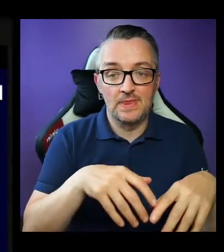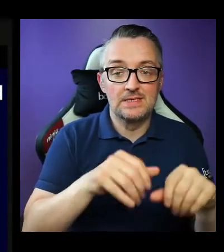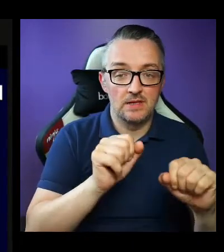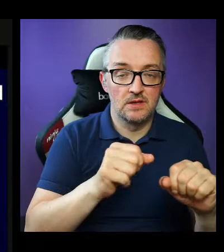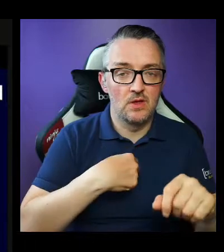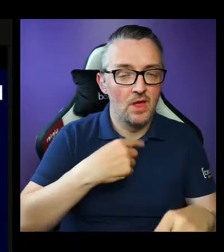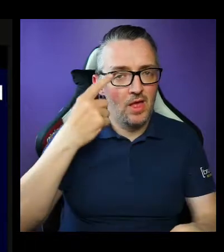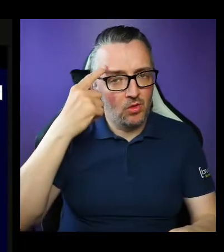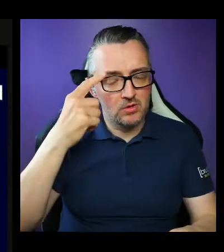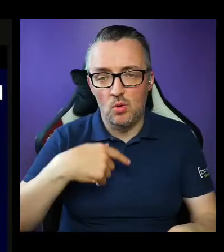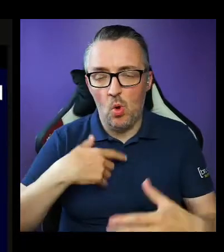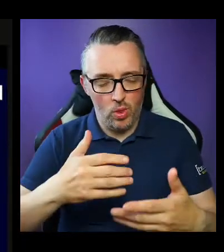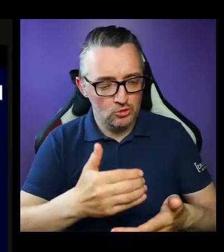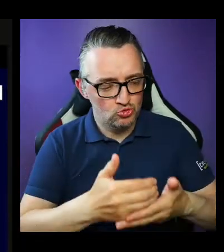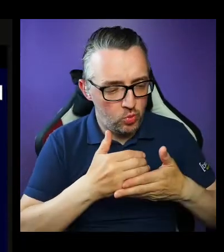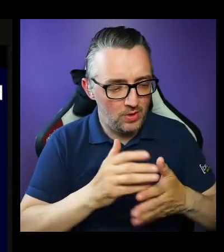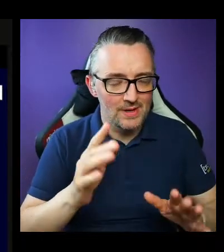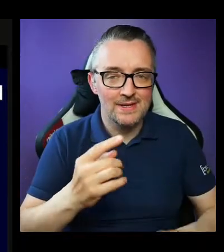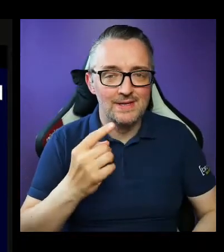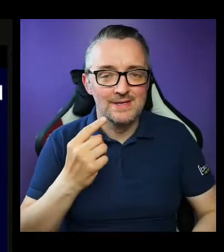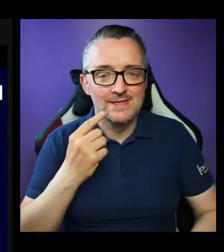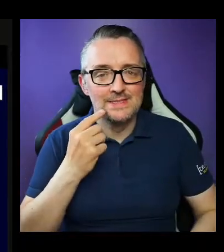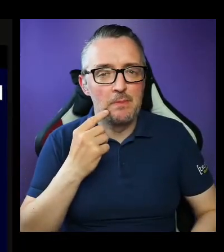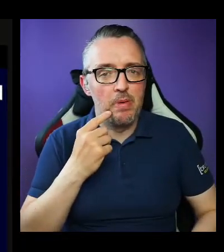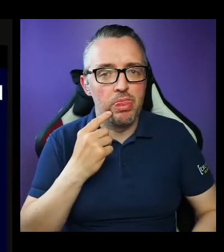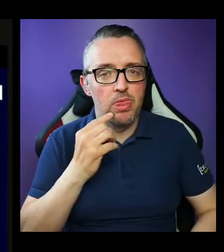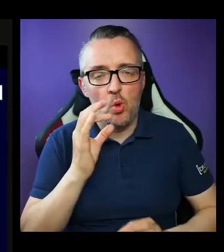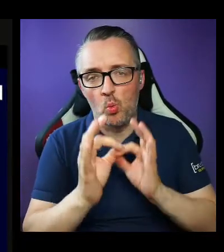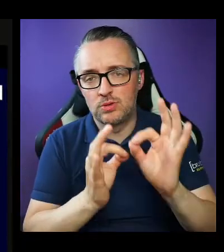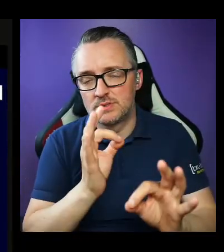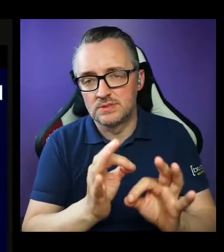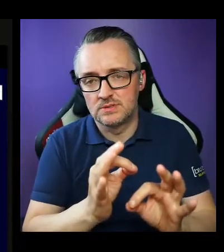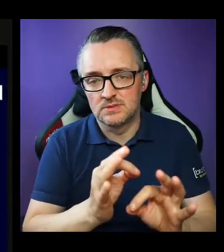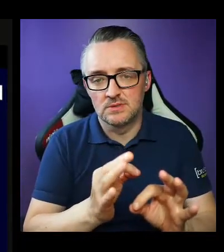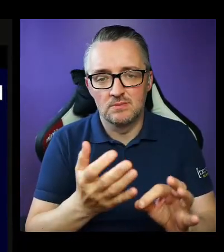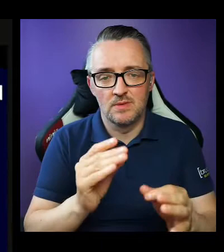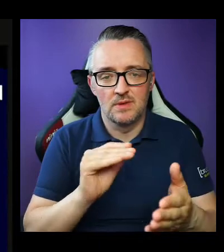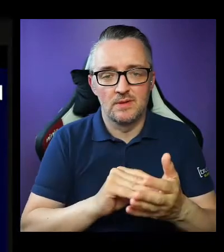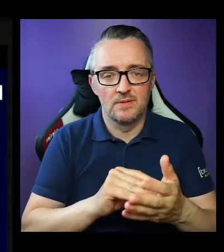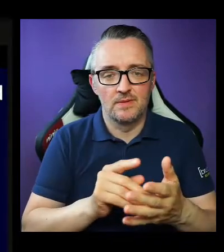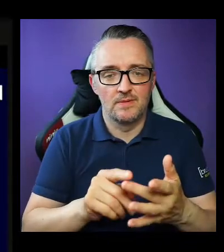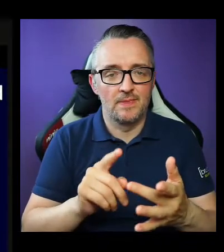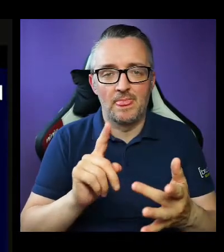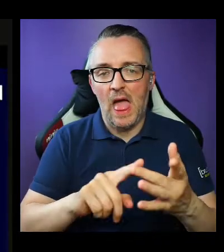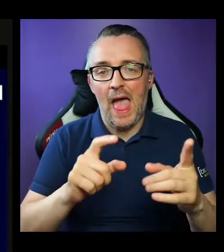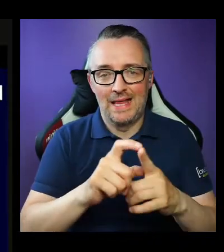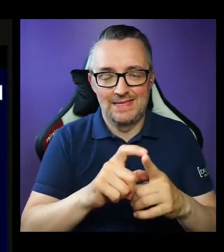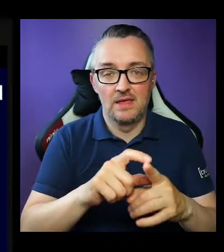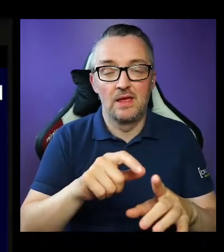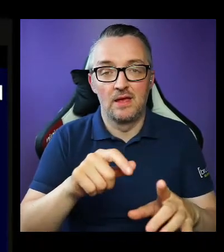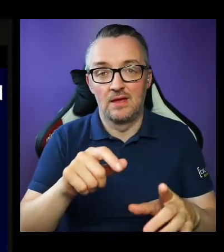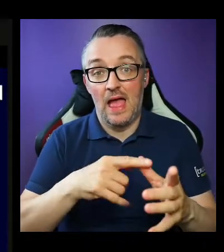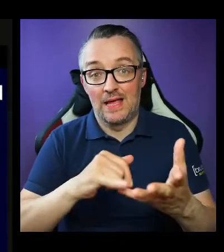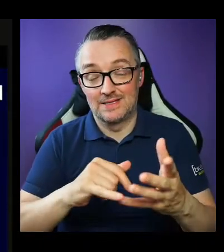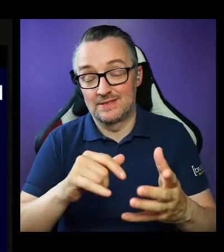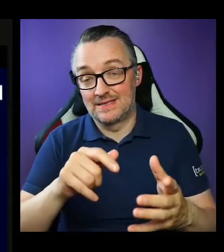that we can only store like simple type of queries where we just put like an ID as a key and then we get the value, and that's kind